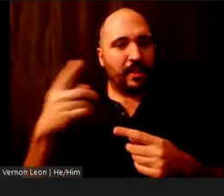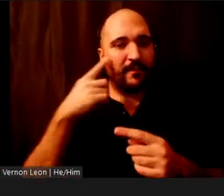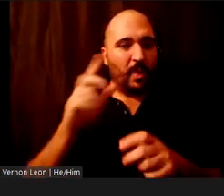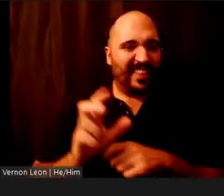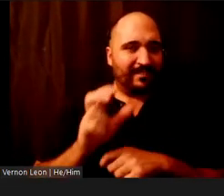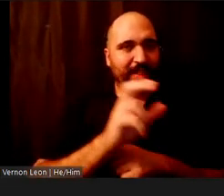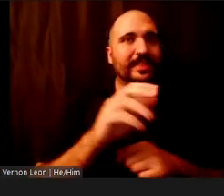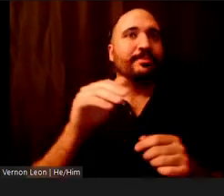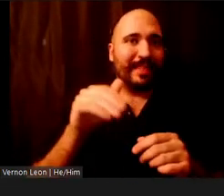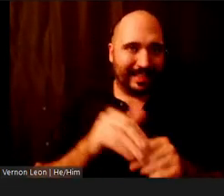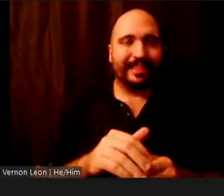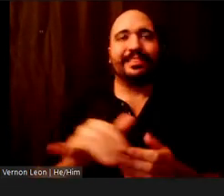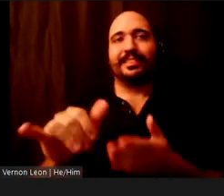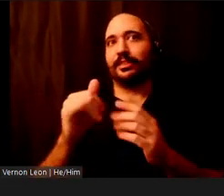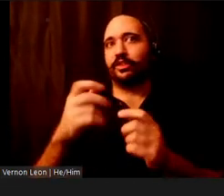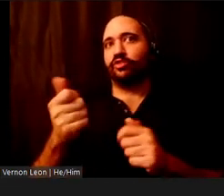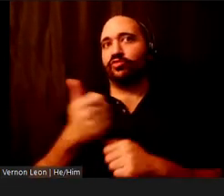rail.